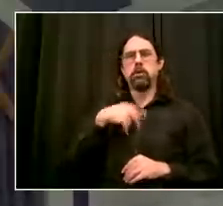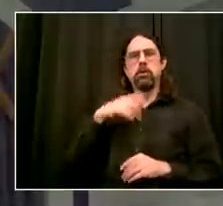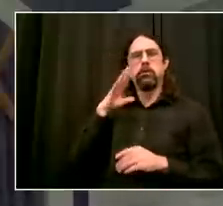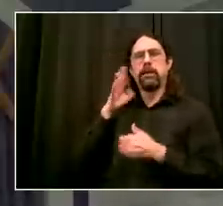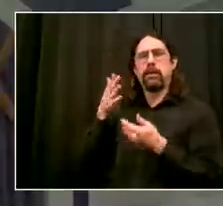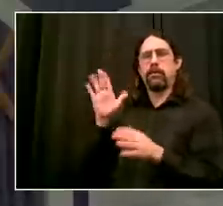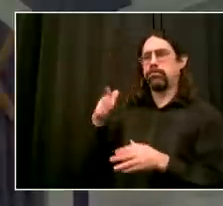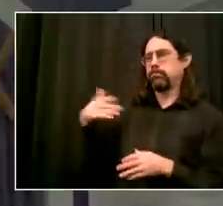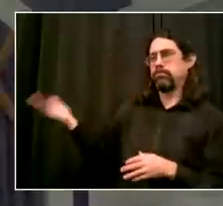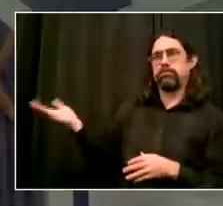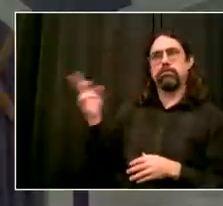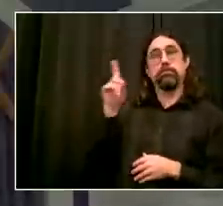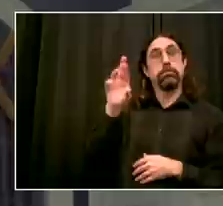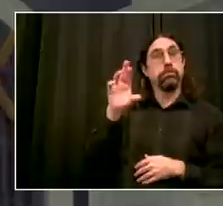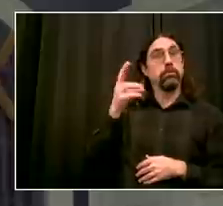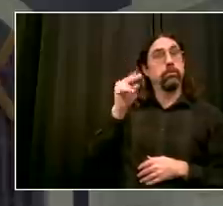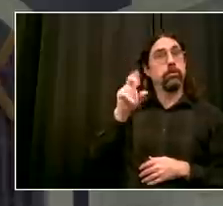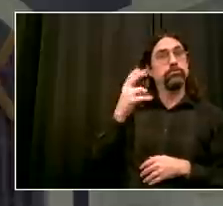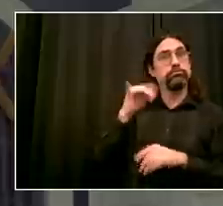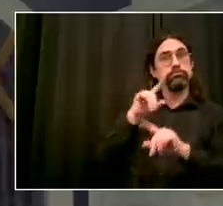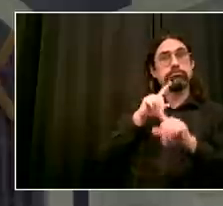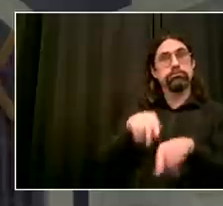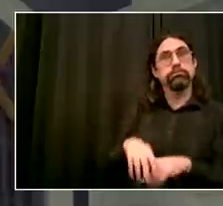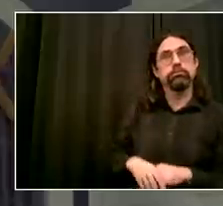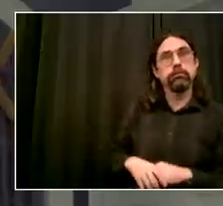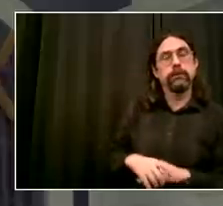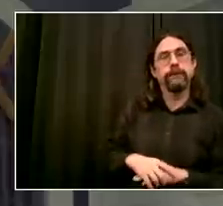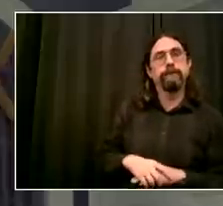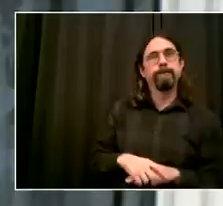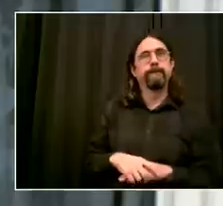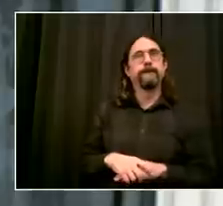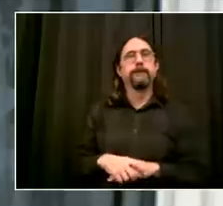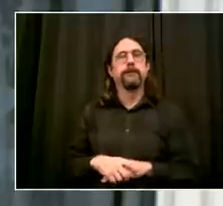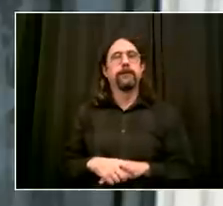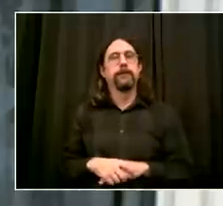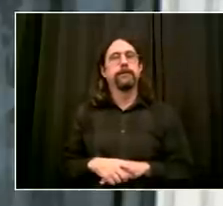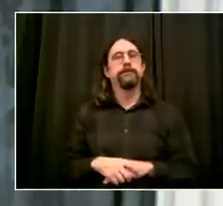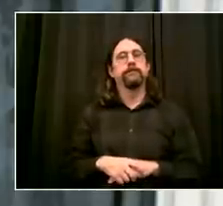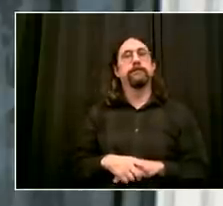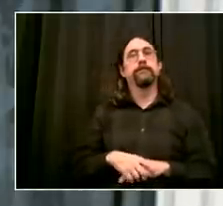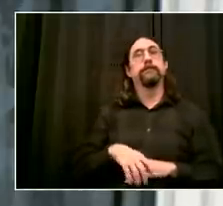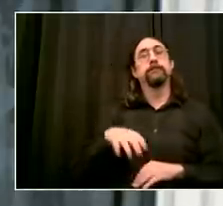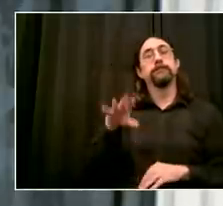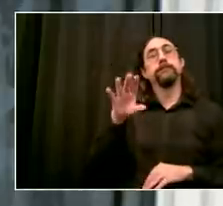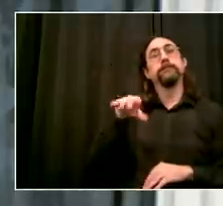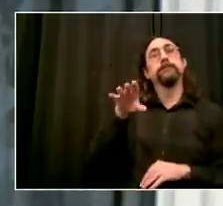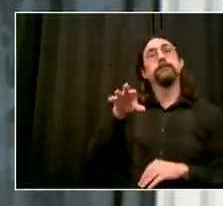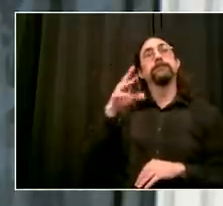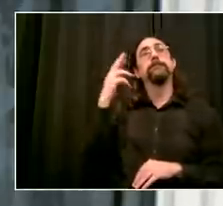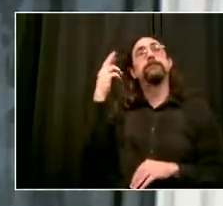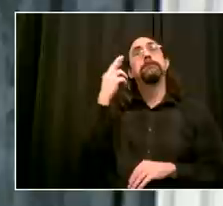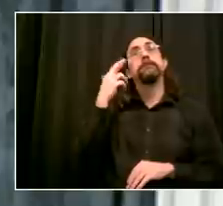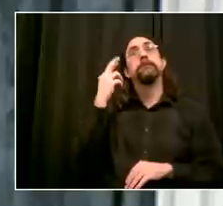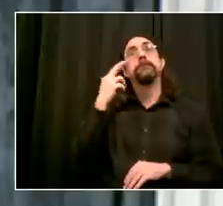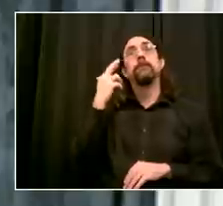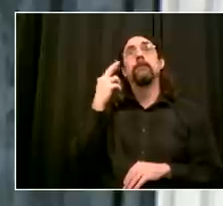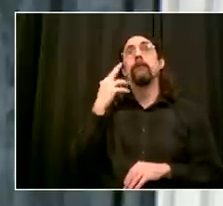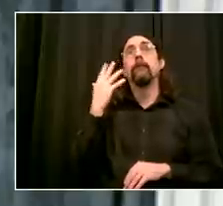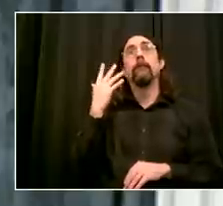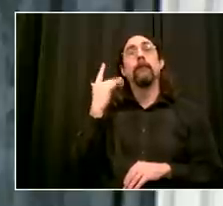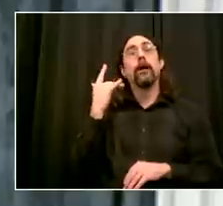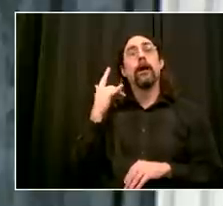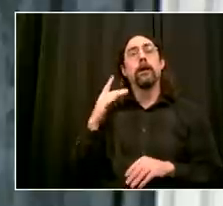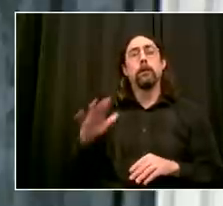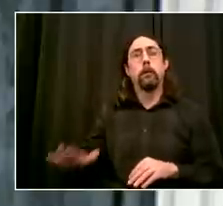So the rationale for thinking about testing differently among younger kids is that we know the risk of